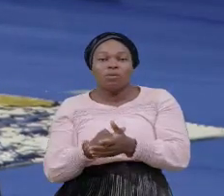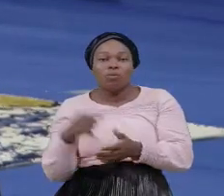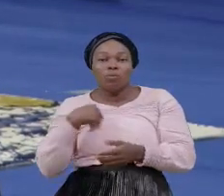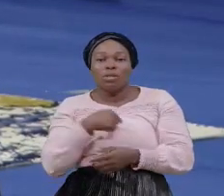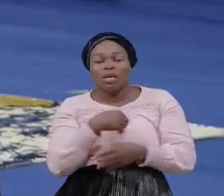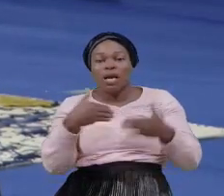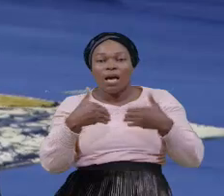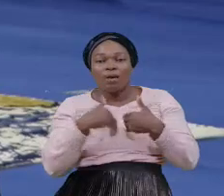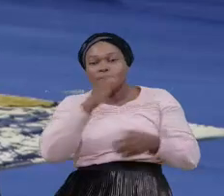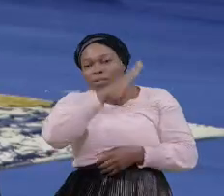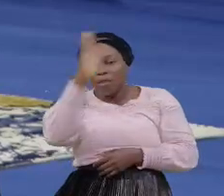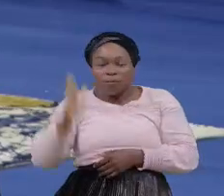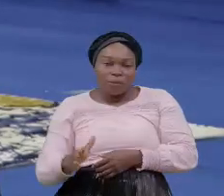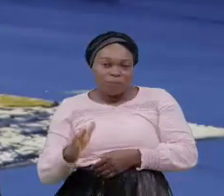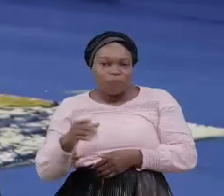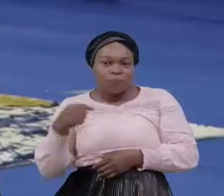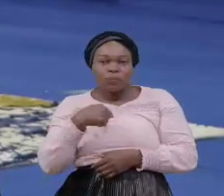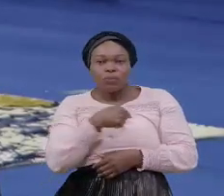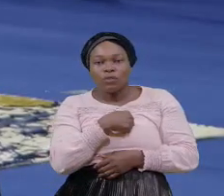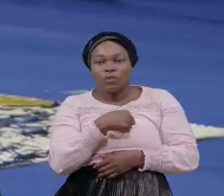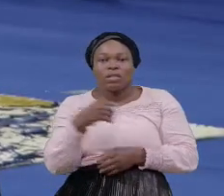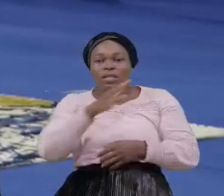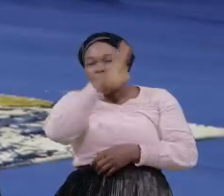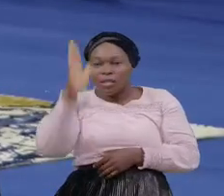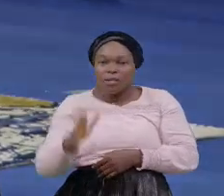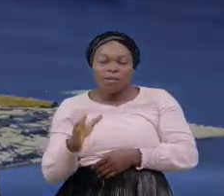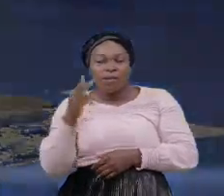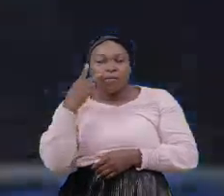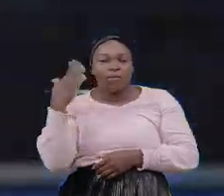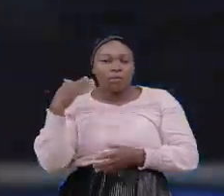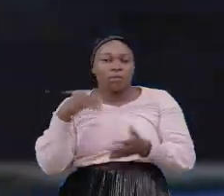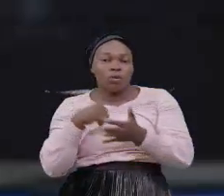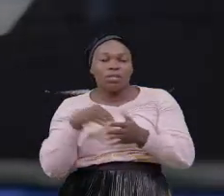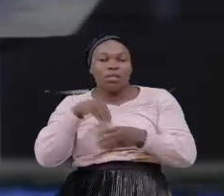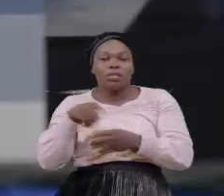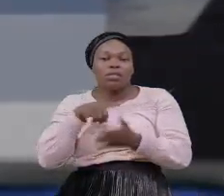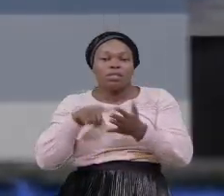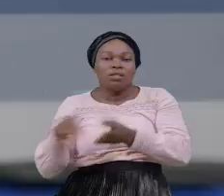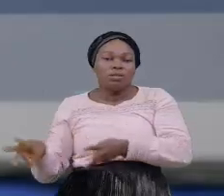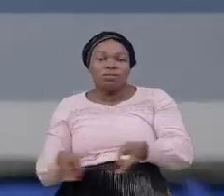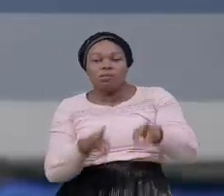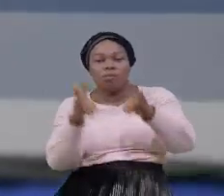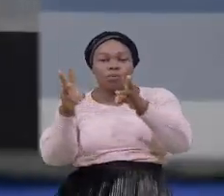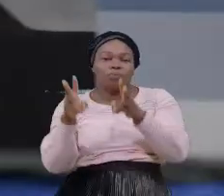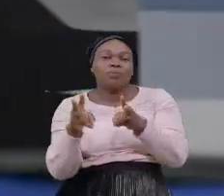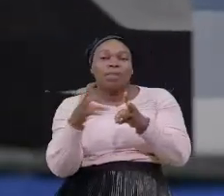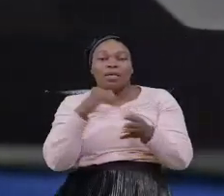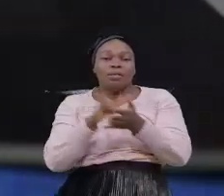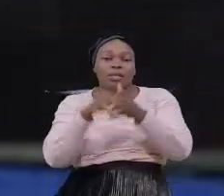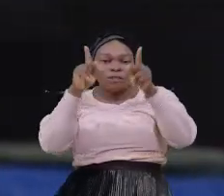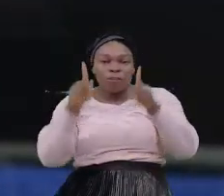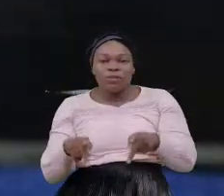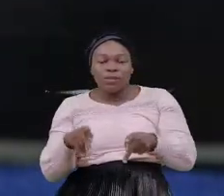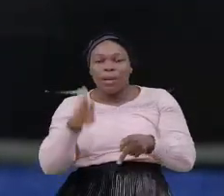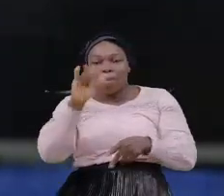We never saw it on this fashion. That person by your side, lying down, and